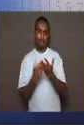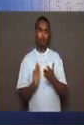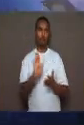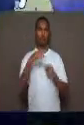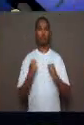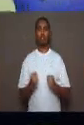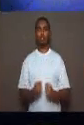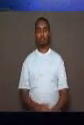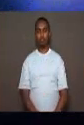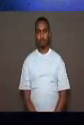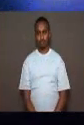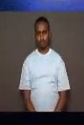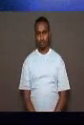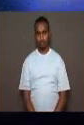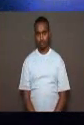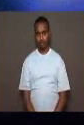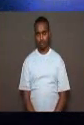can.